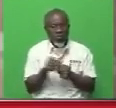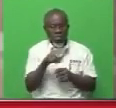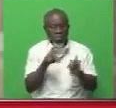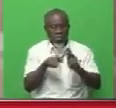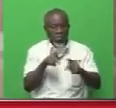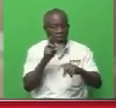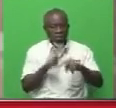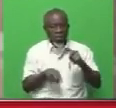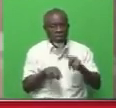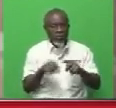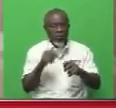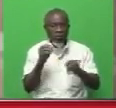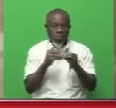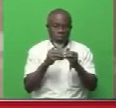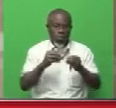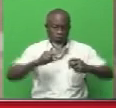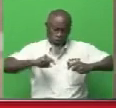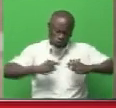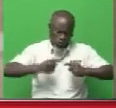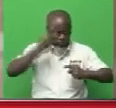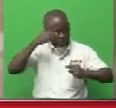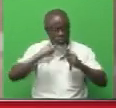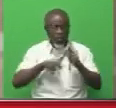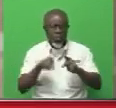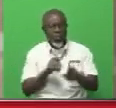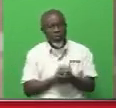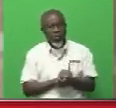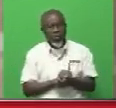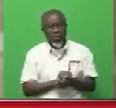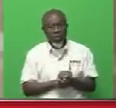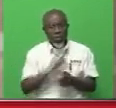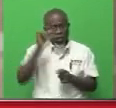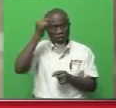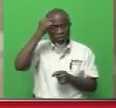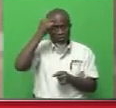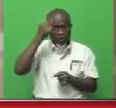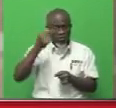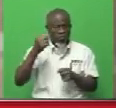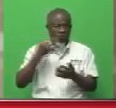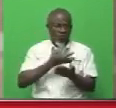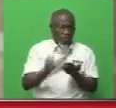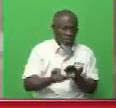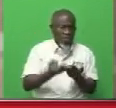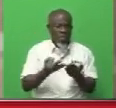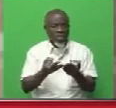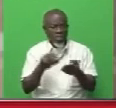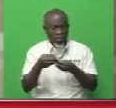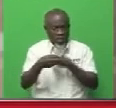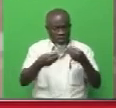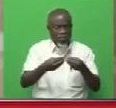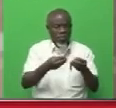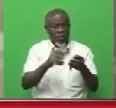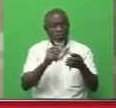country. The government's failure, inability, or unwillingness to deliver on projects and to implement